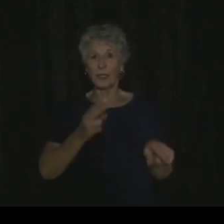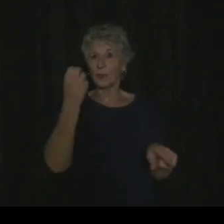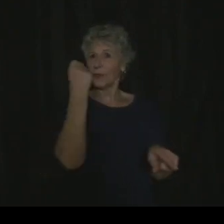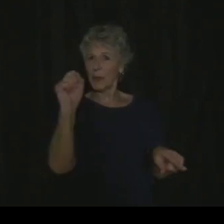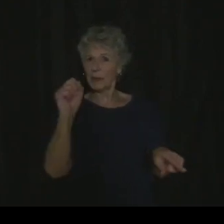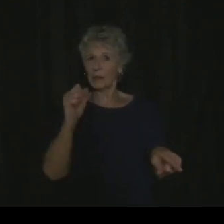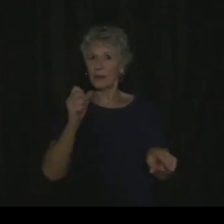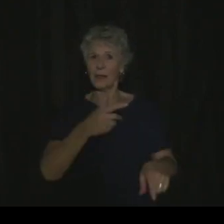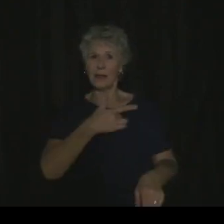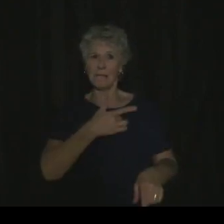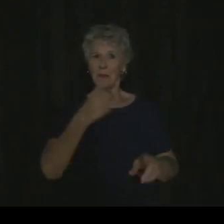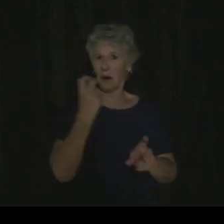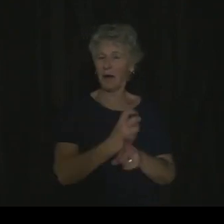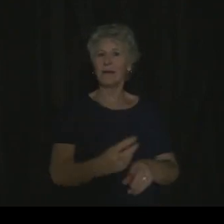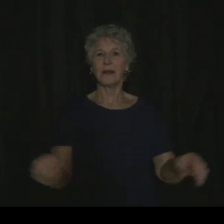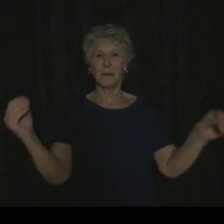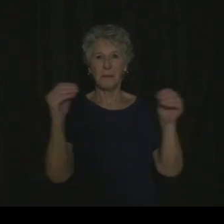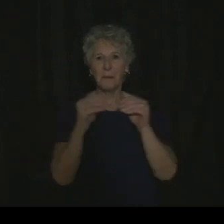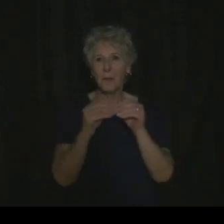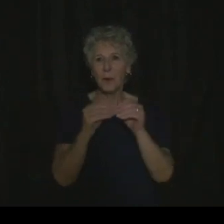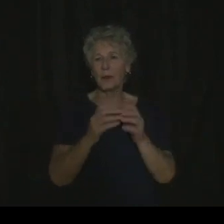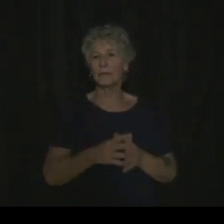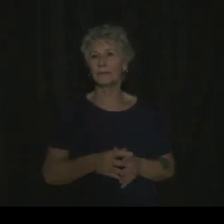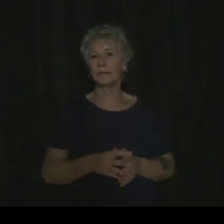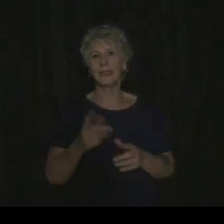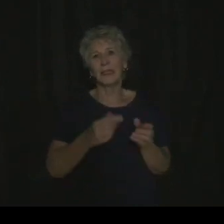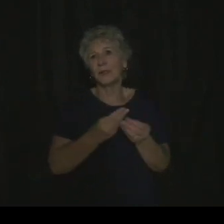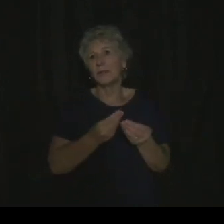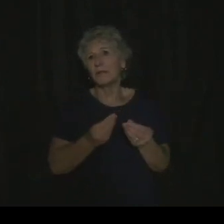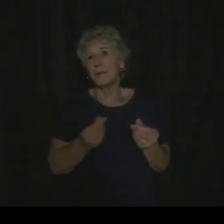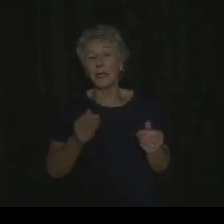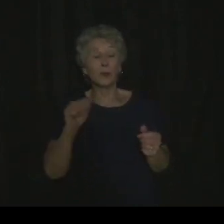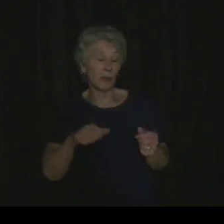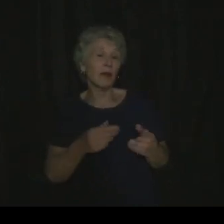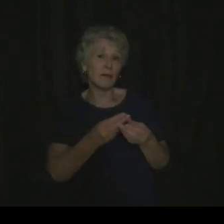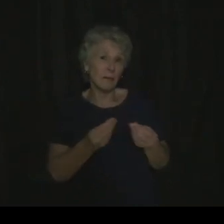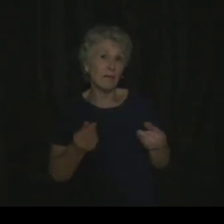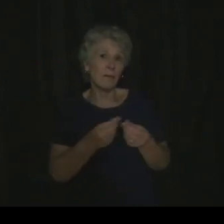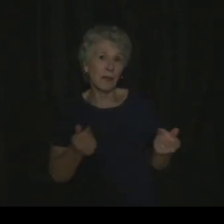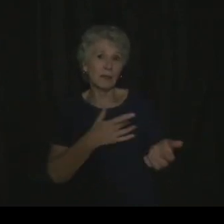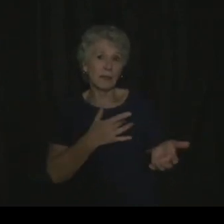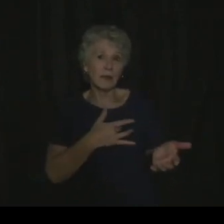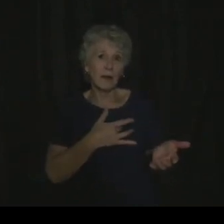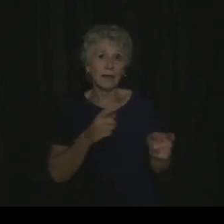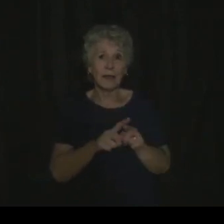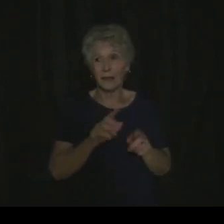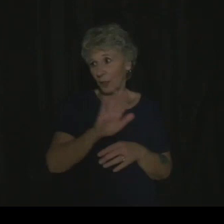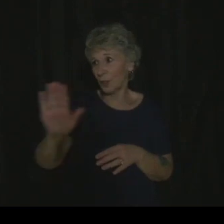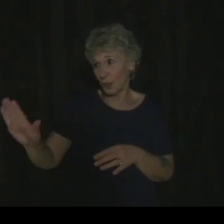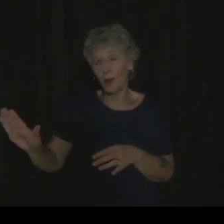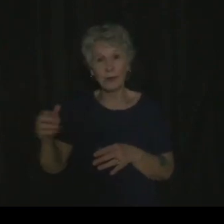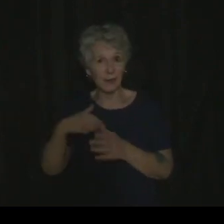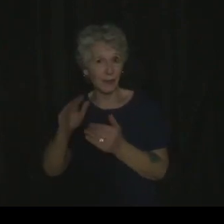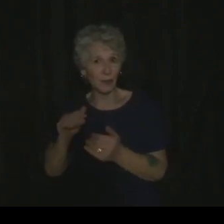and hardened him even more. He could have melted his heart, just like hopefully he melted some of yours, but he